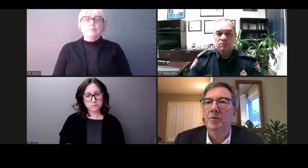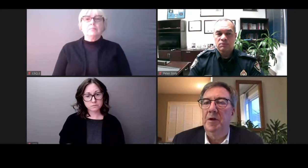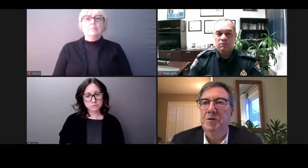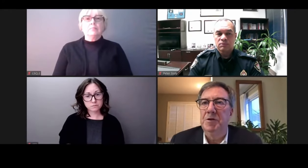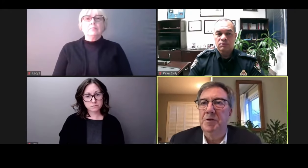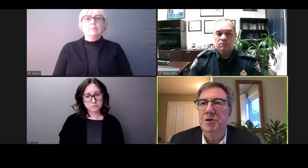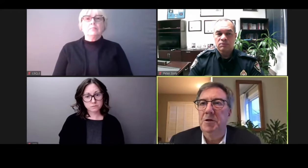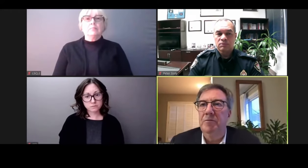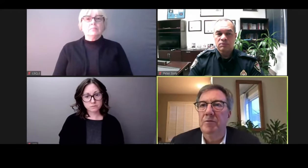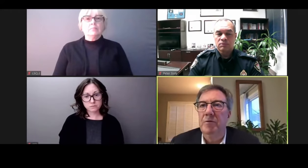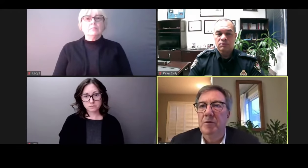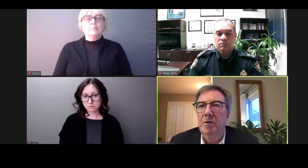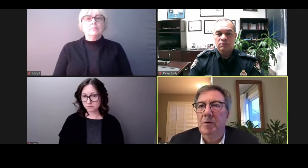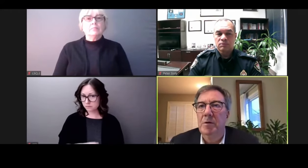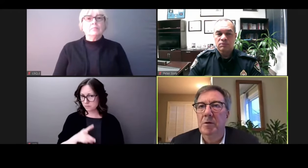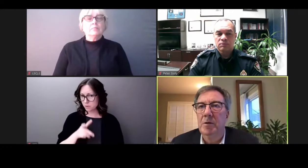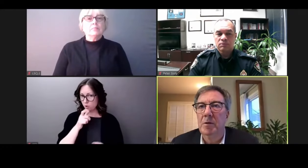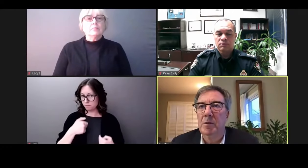Is that to the Chief?